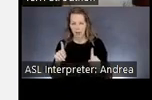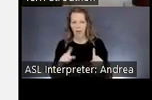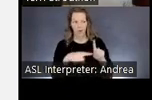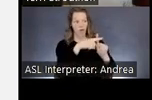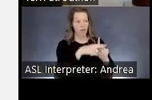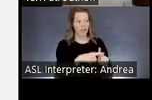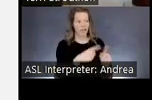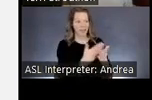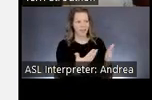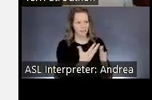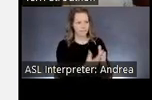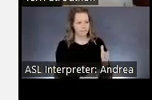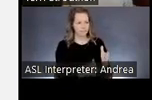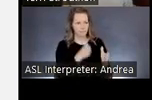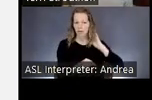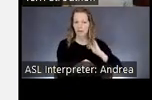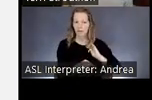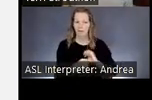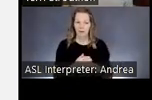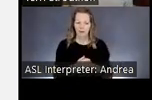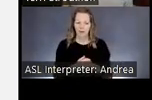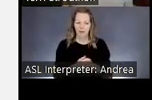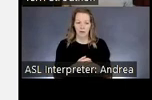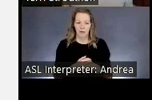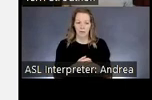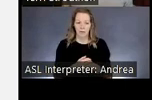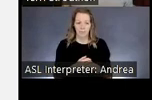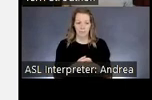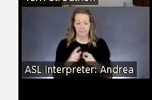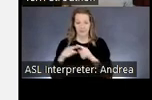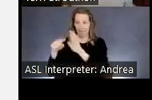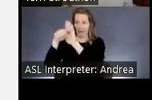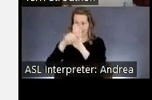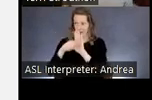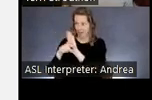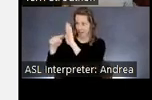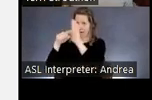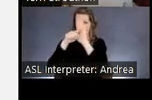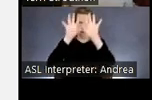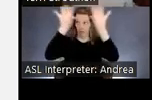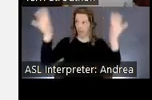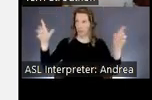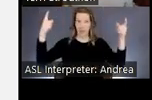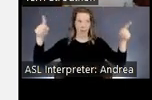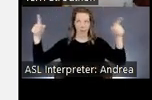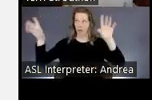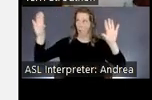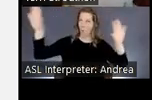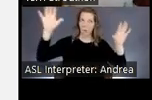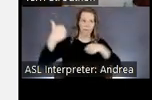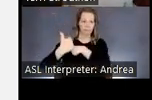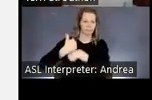very different understanding. It means that we can be, when the bad things are happening outside of us, we believe that it's our